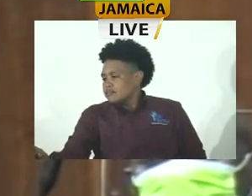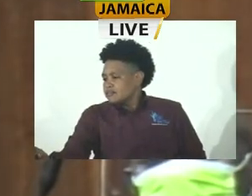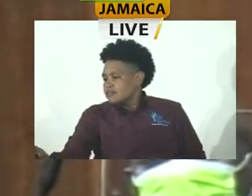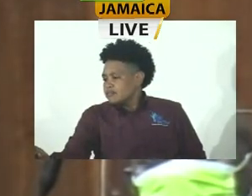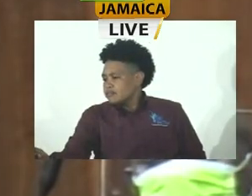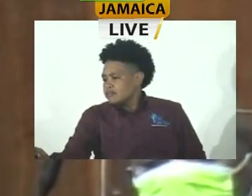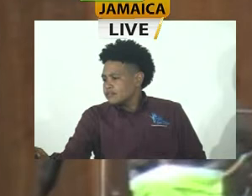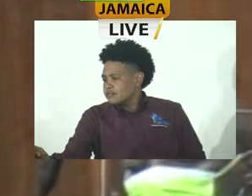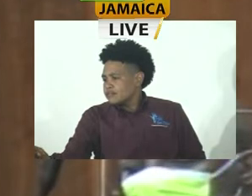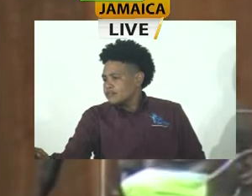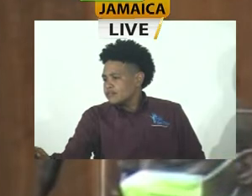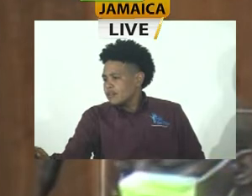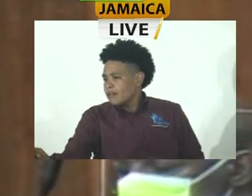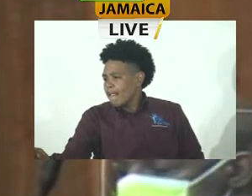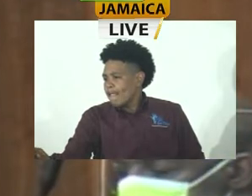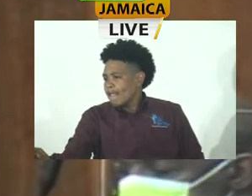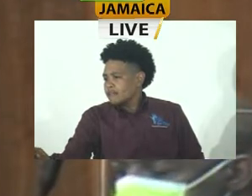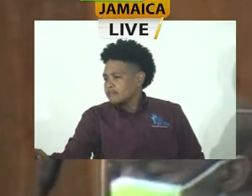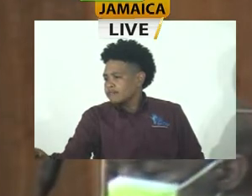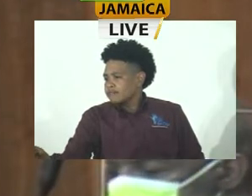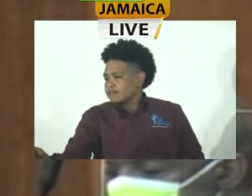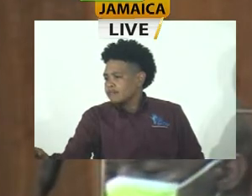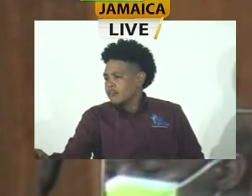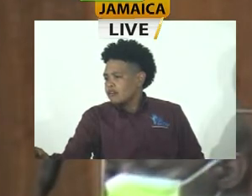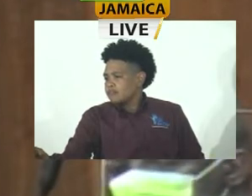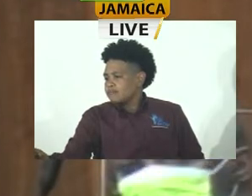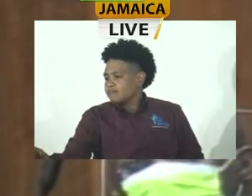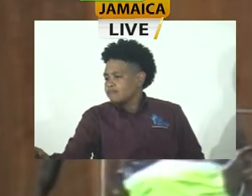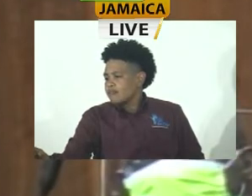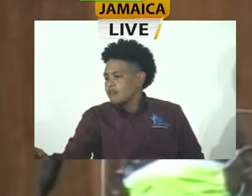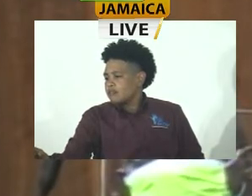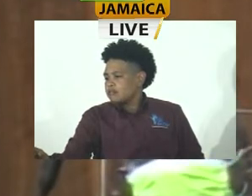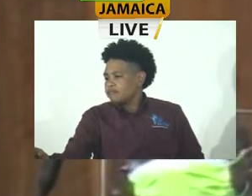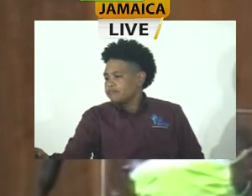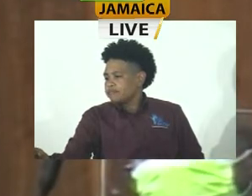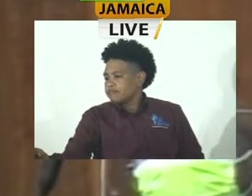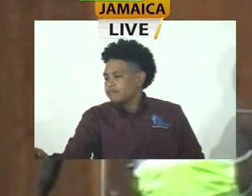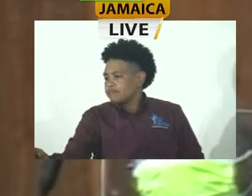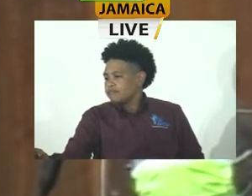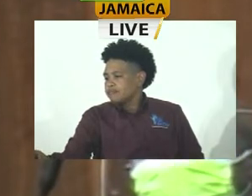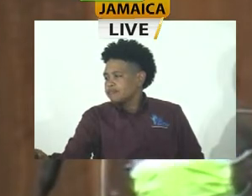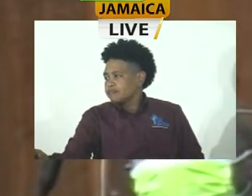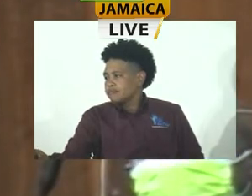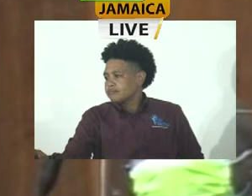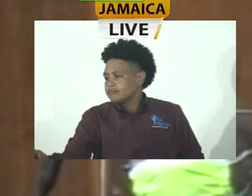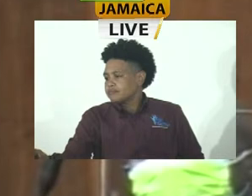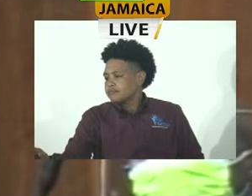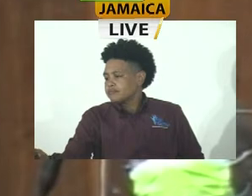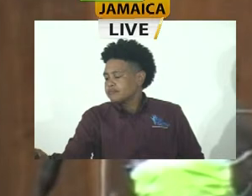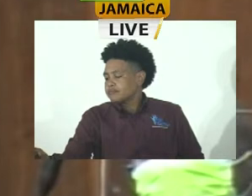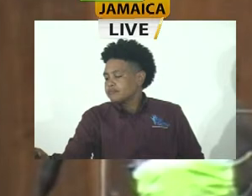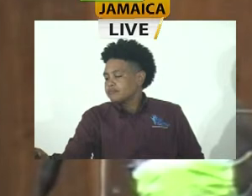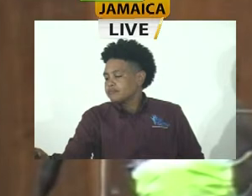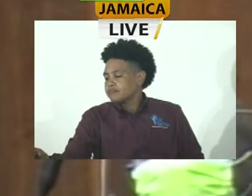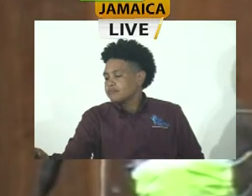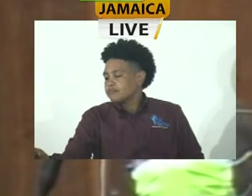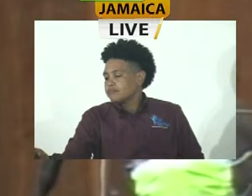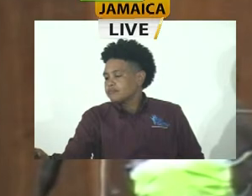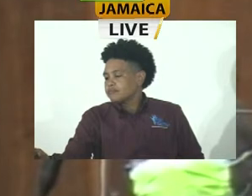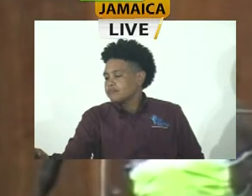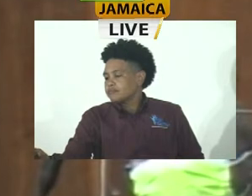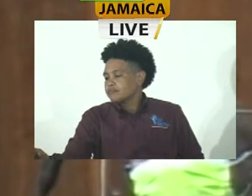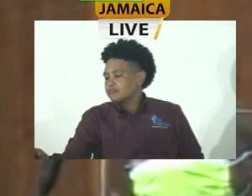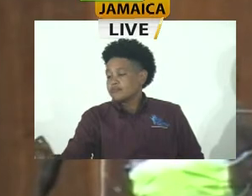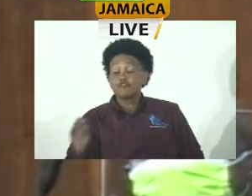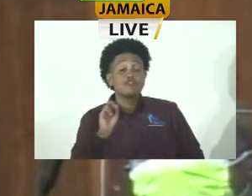has been a major success across the parishes we have a restorative justice